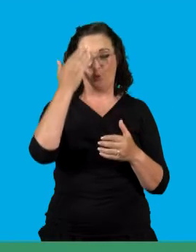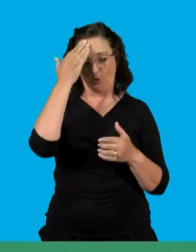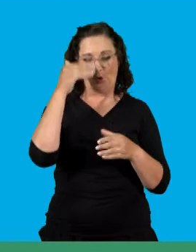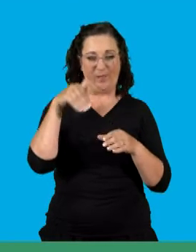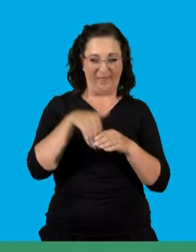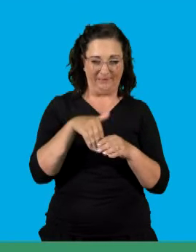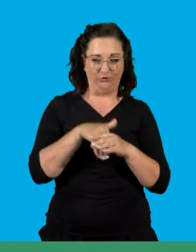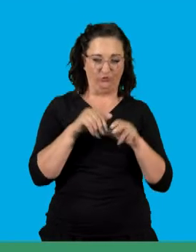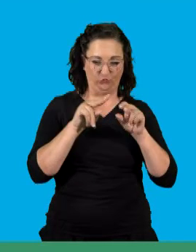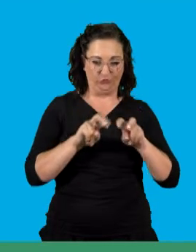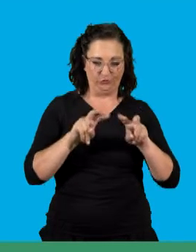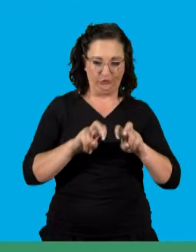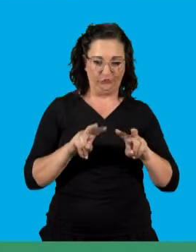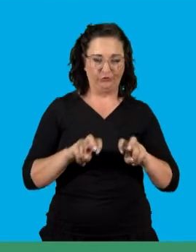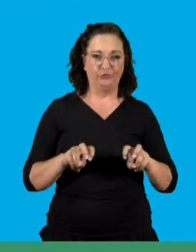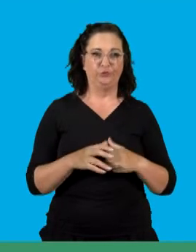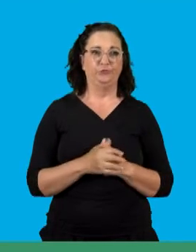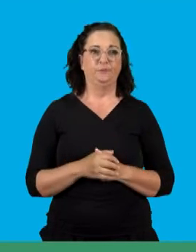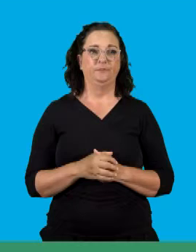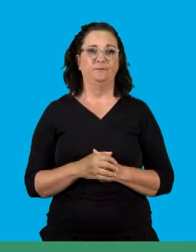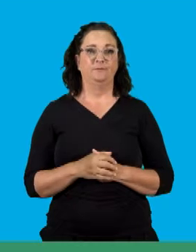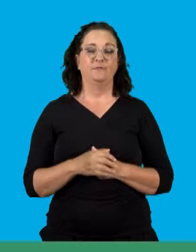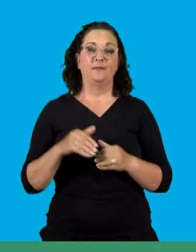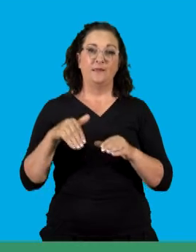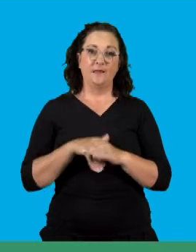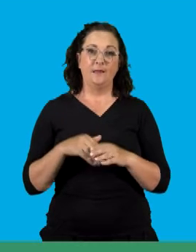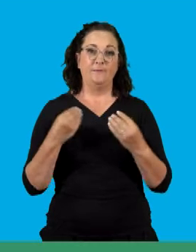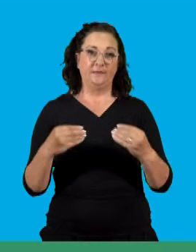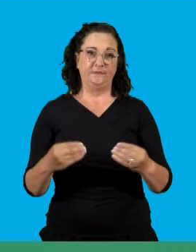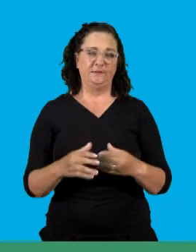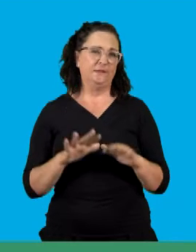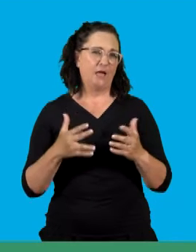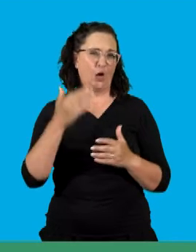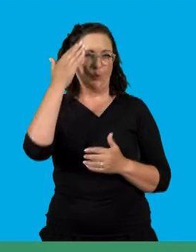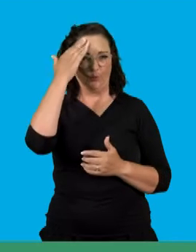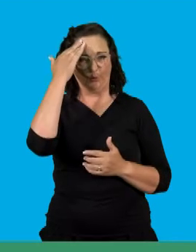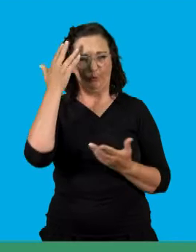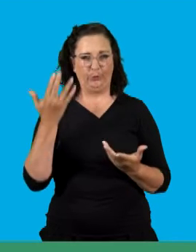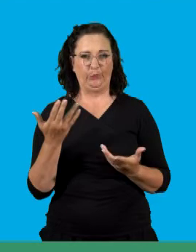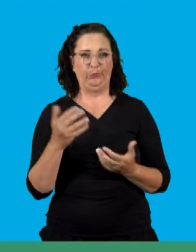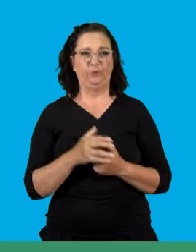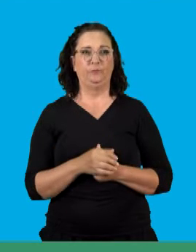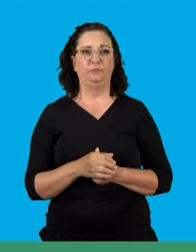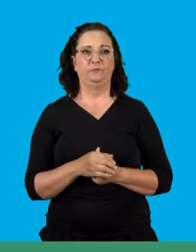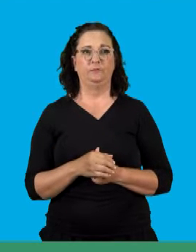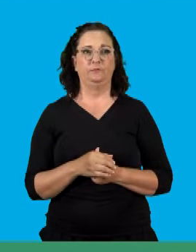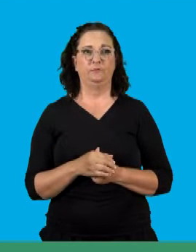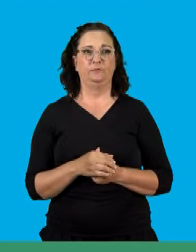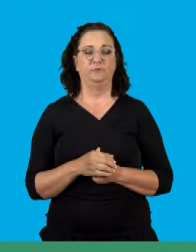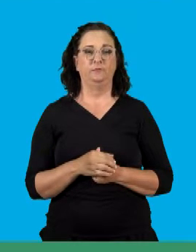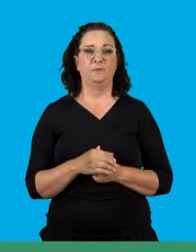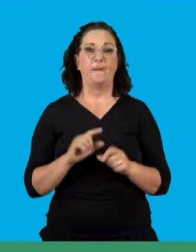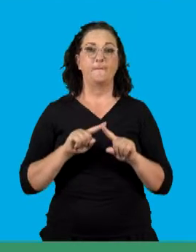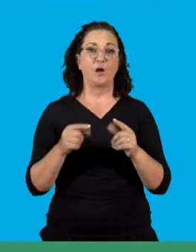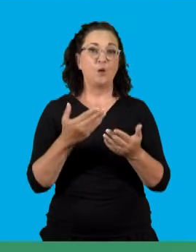internal market research. This research was conducted within the business. How do we know that? Lindy, requested